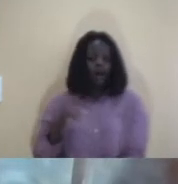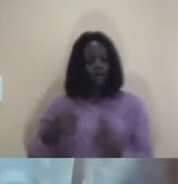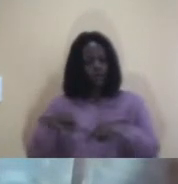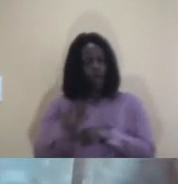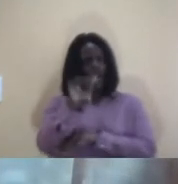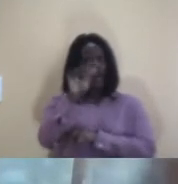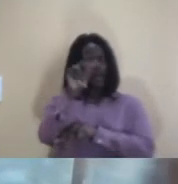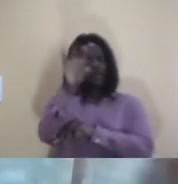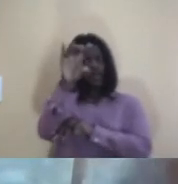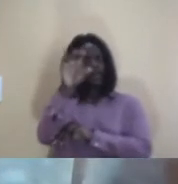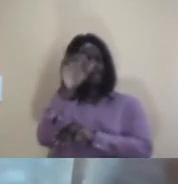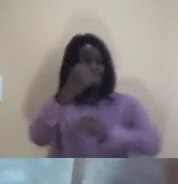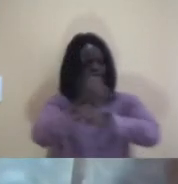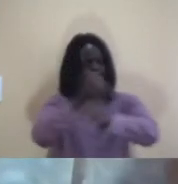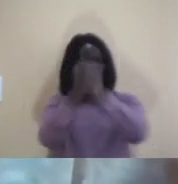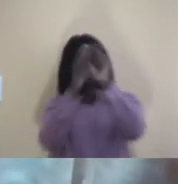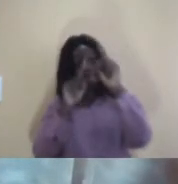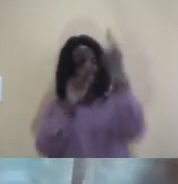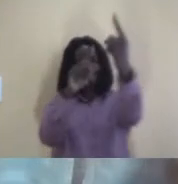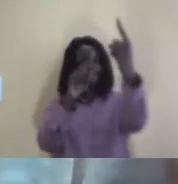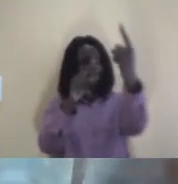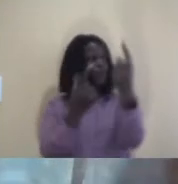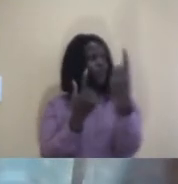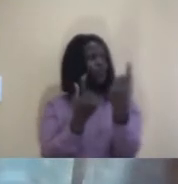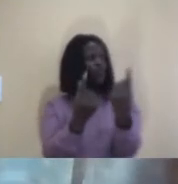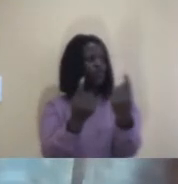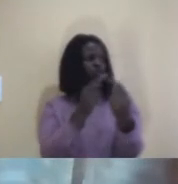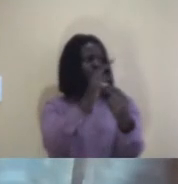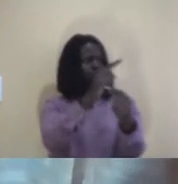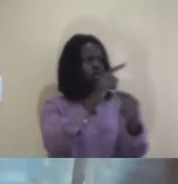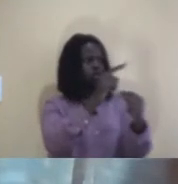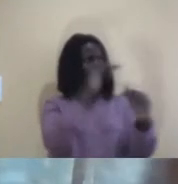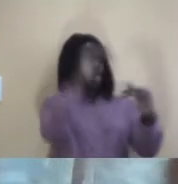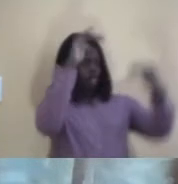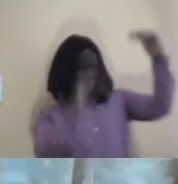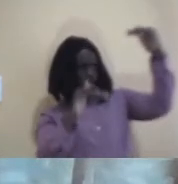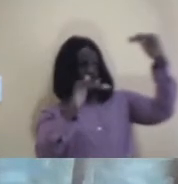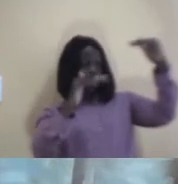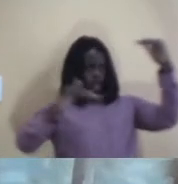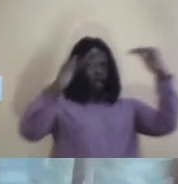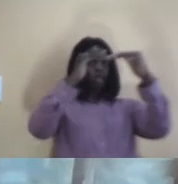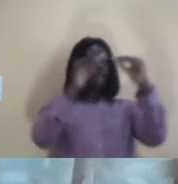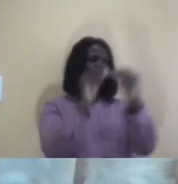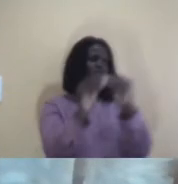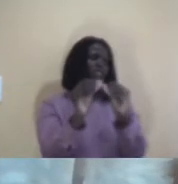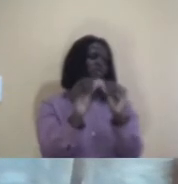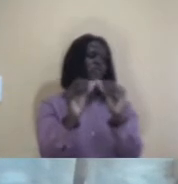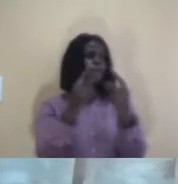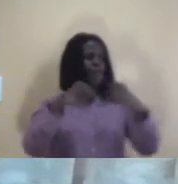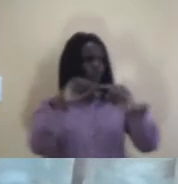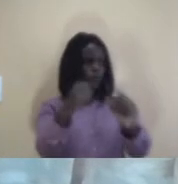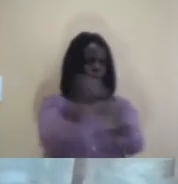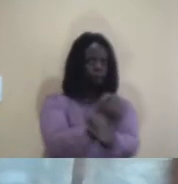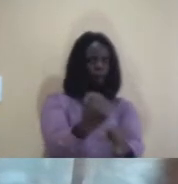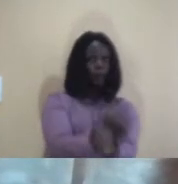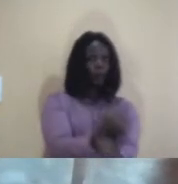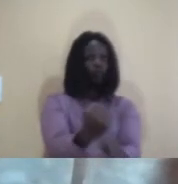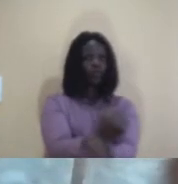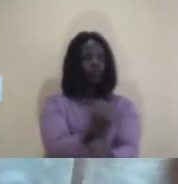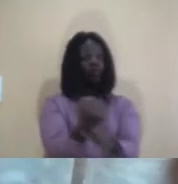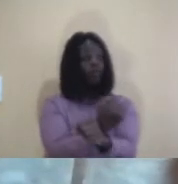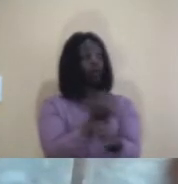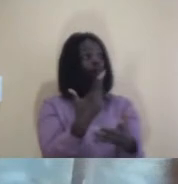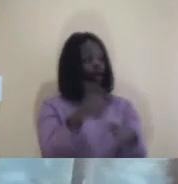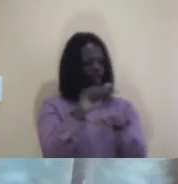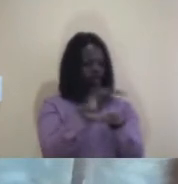still committed to relieve this disparity. We are advocating for